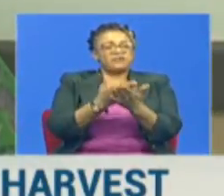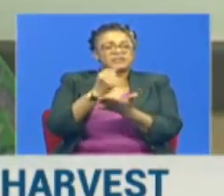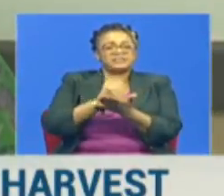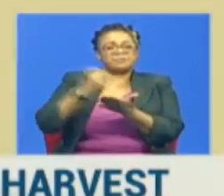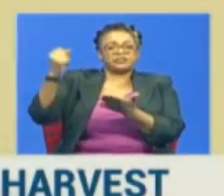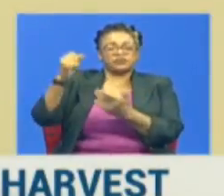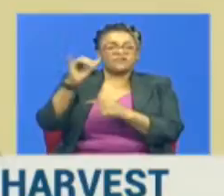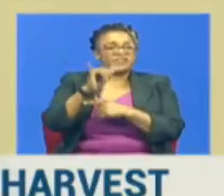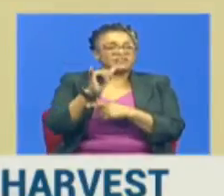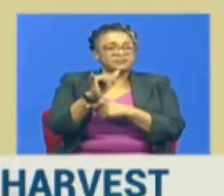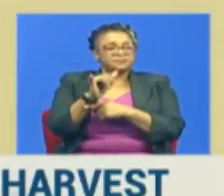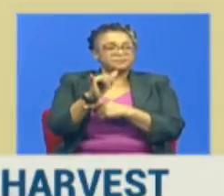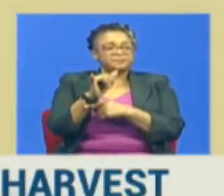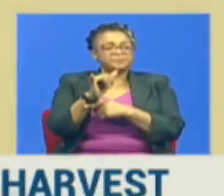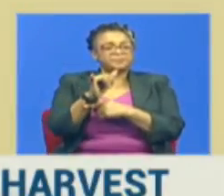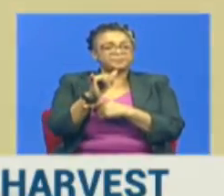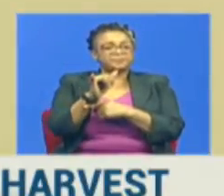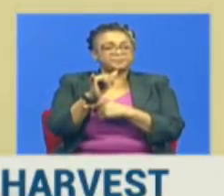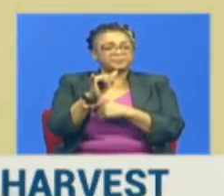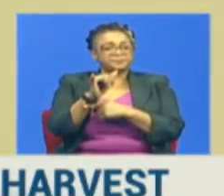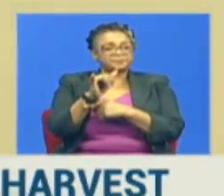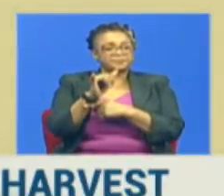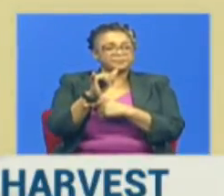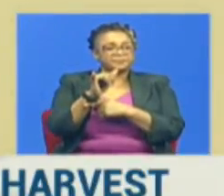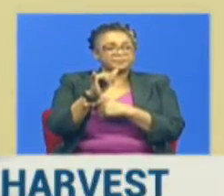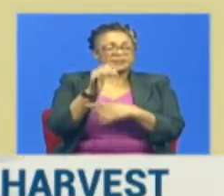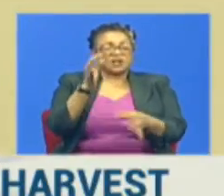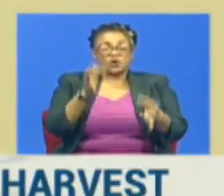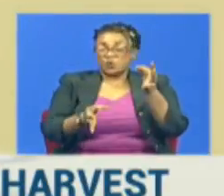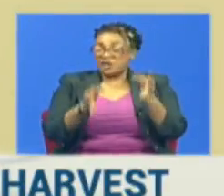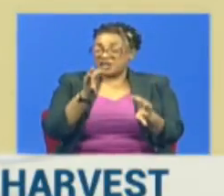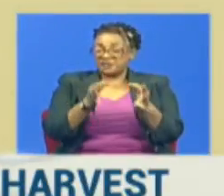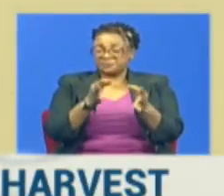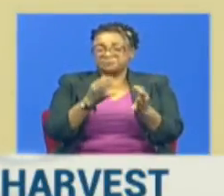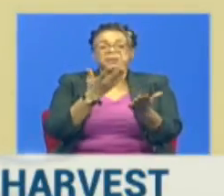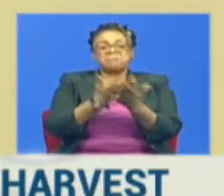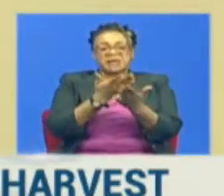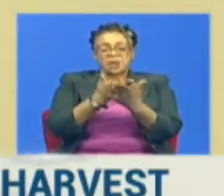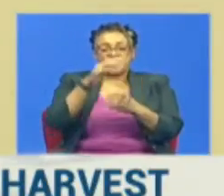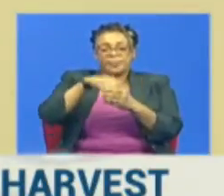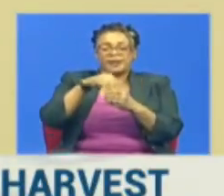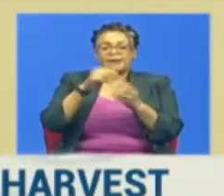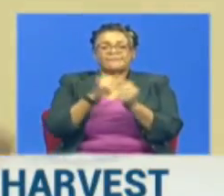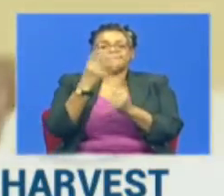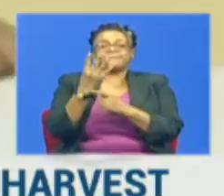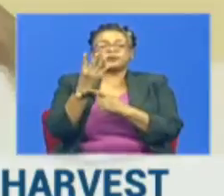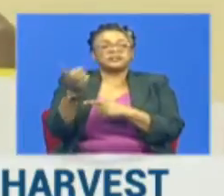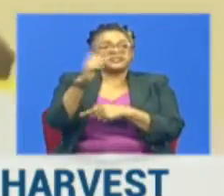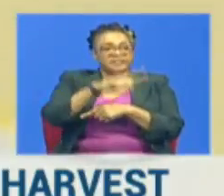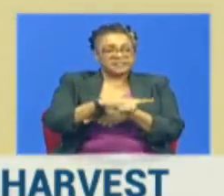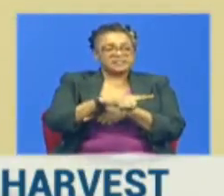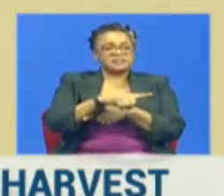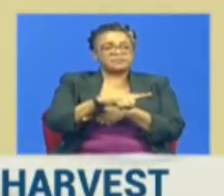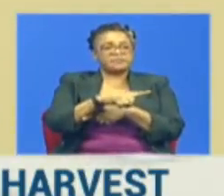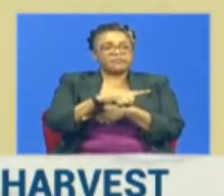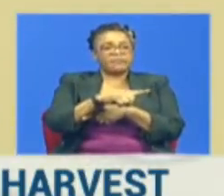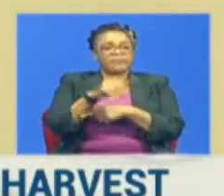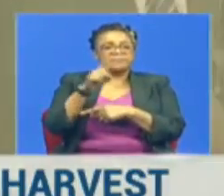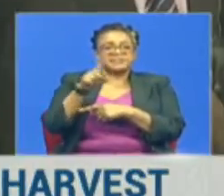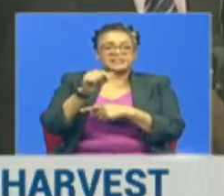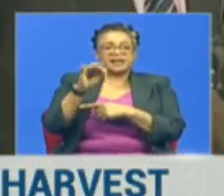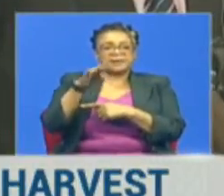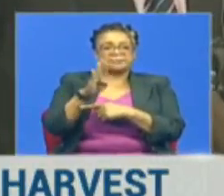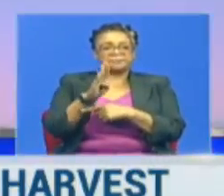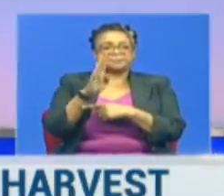sentence. The ruling is subject to appeal within 14 days. Zainab Ismail, NTV.